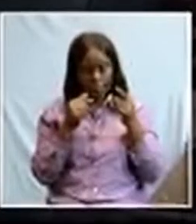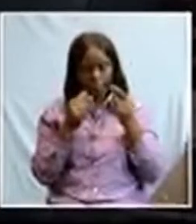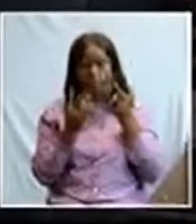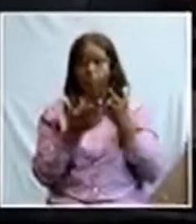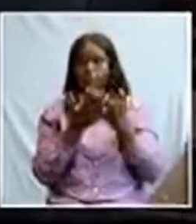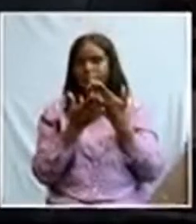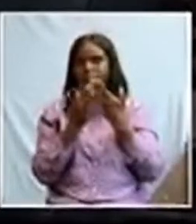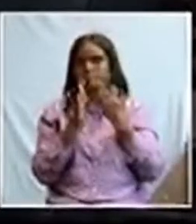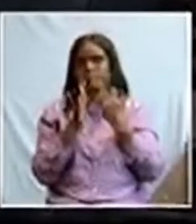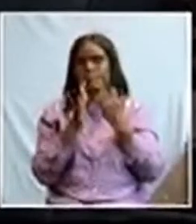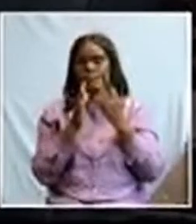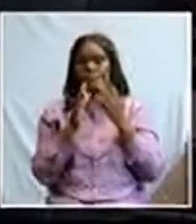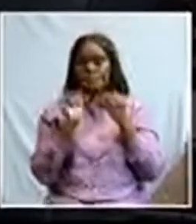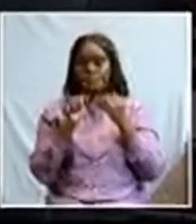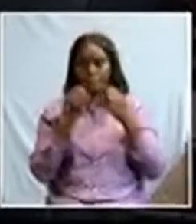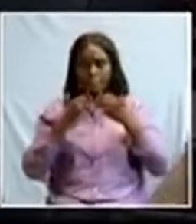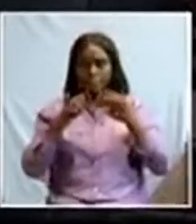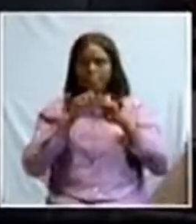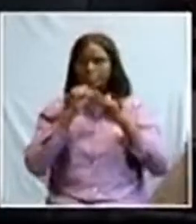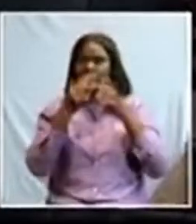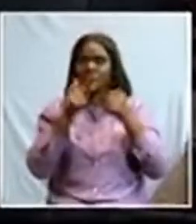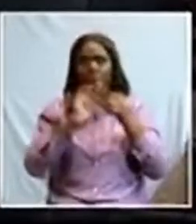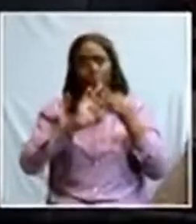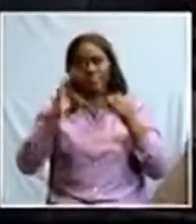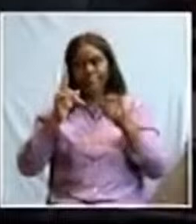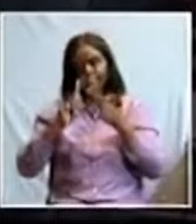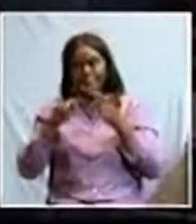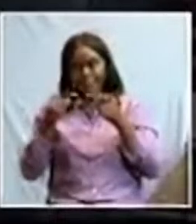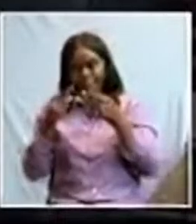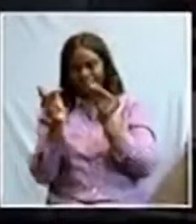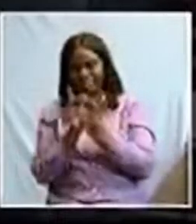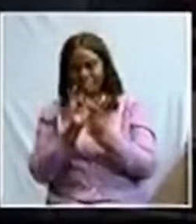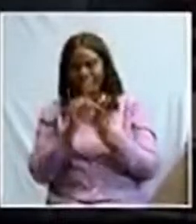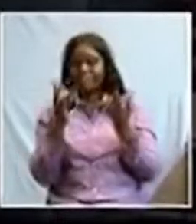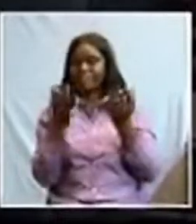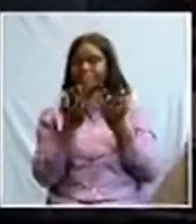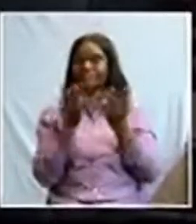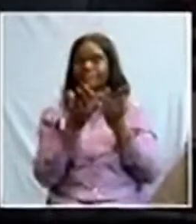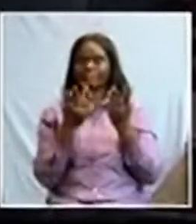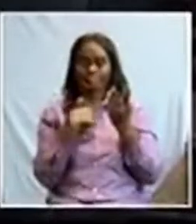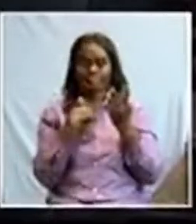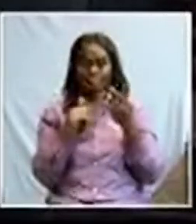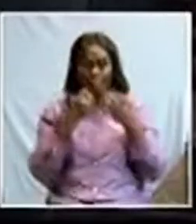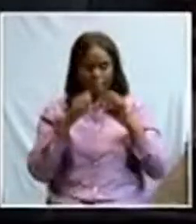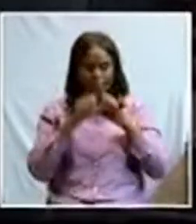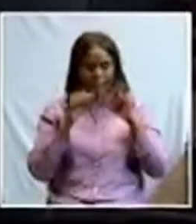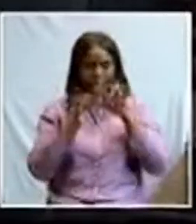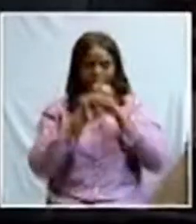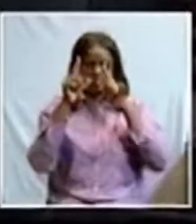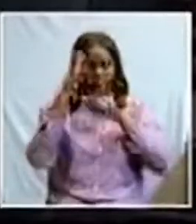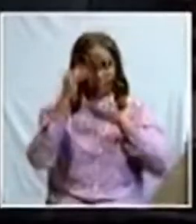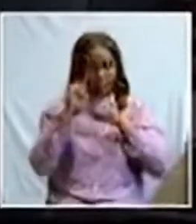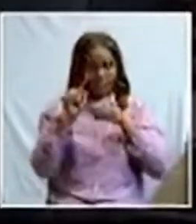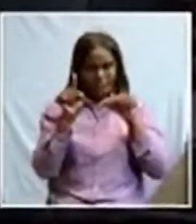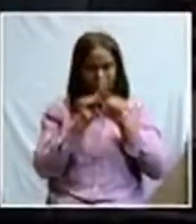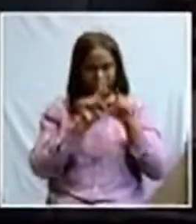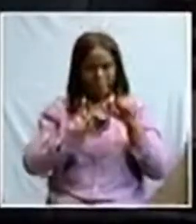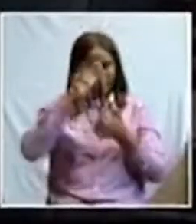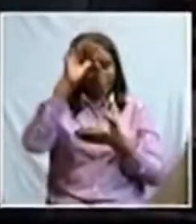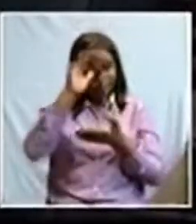bidders would even not want to go to this place. So I even wonder as to why you would